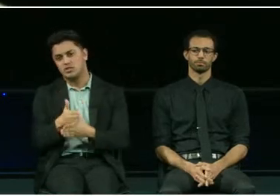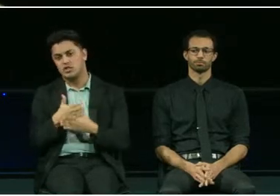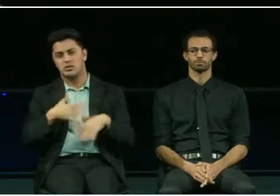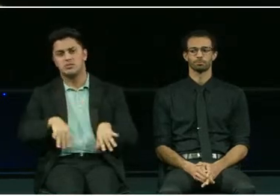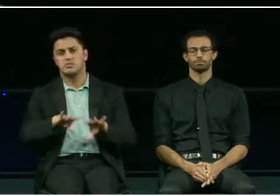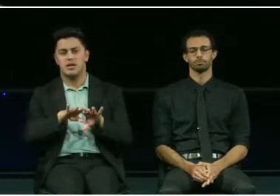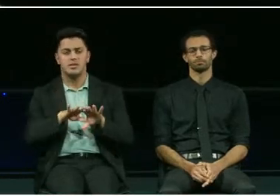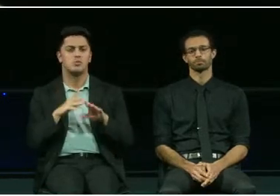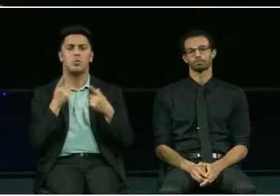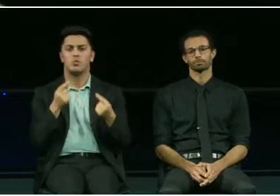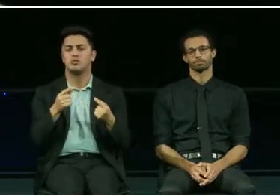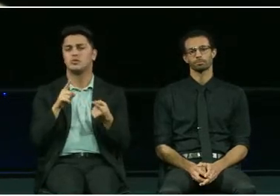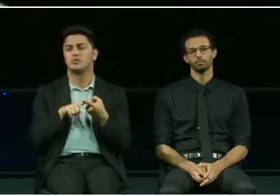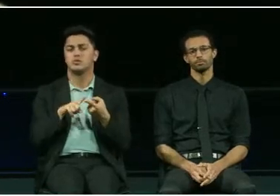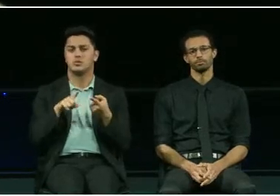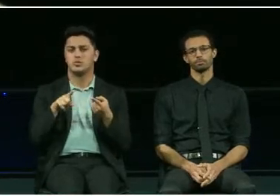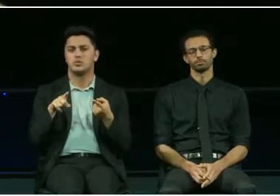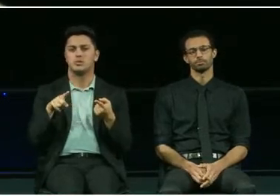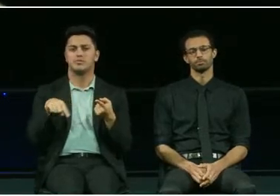what we're doing to